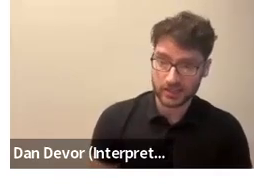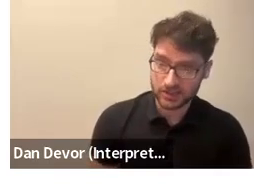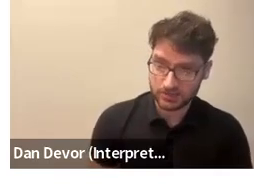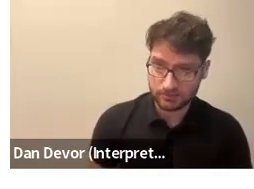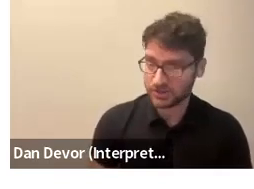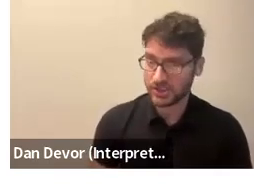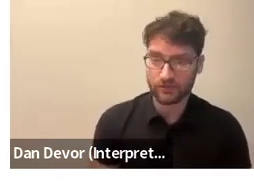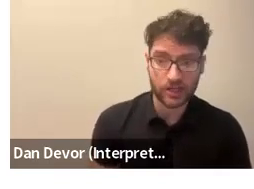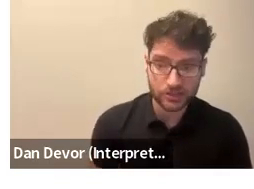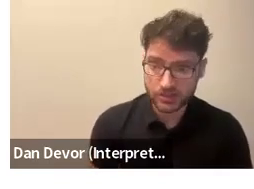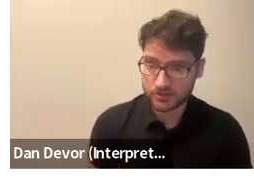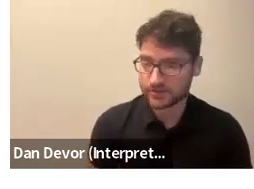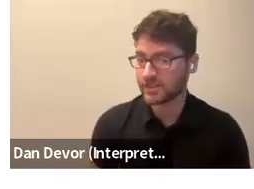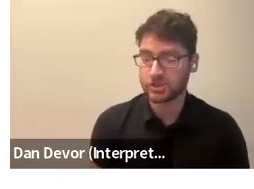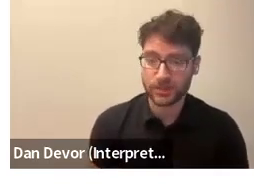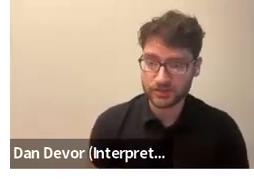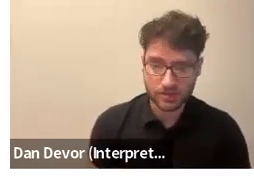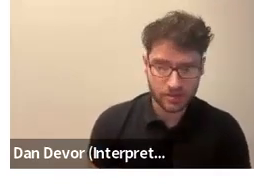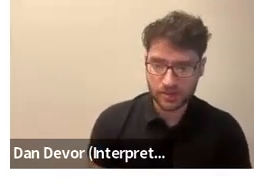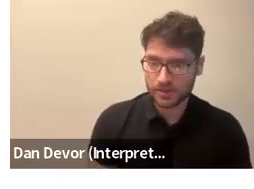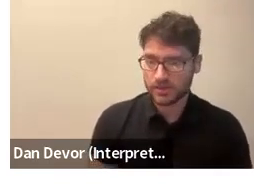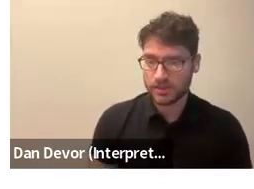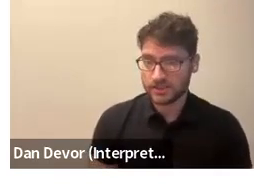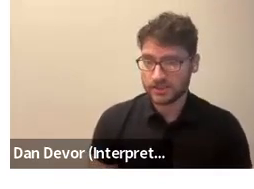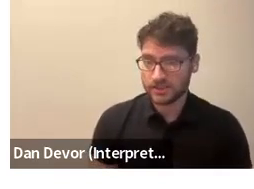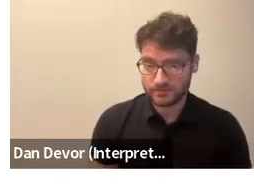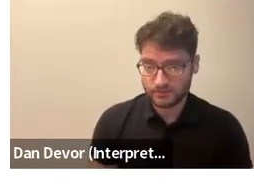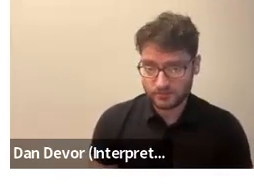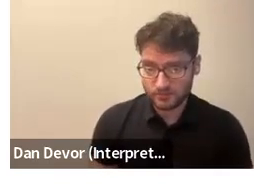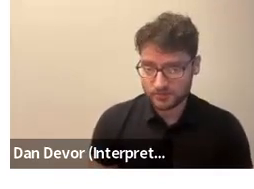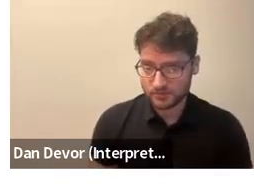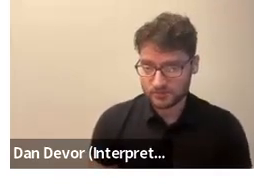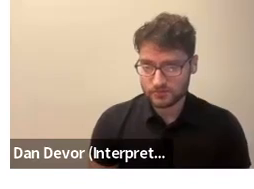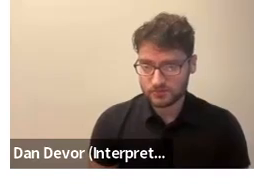just like English, just like French, just like German,